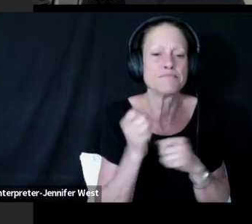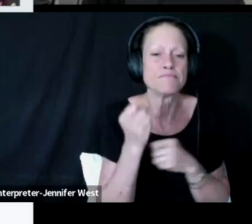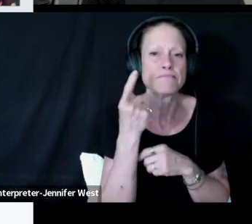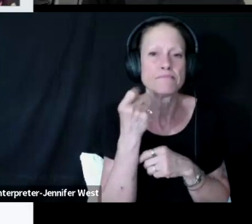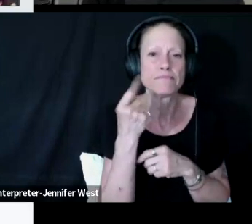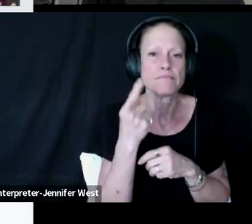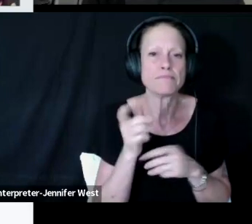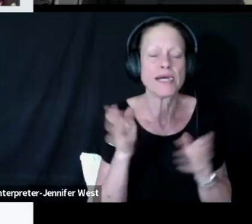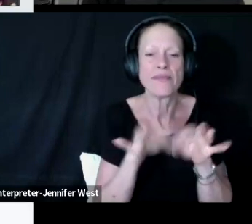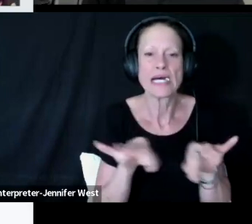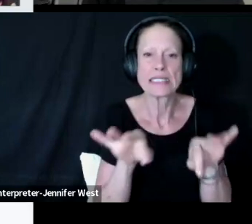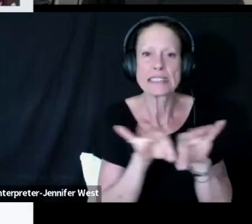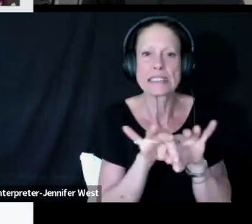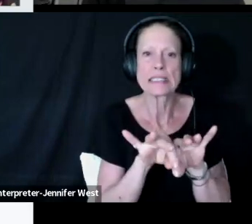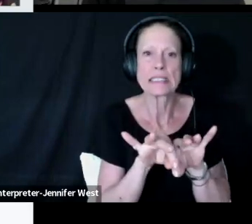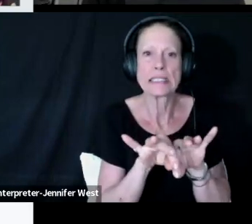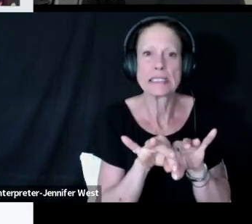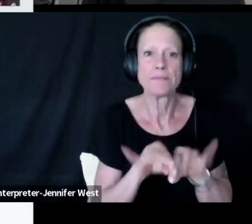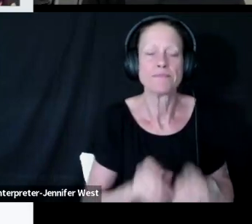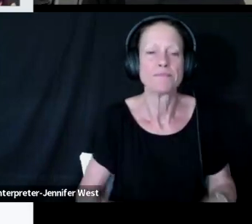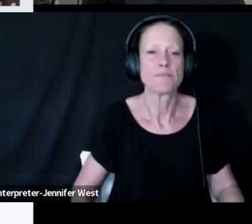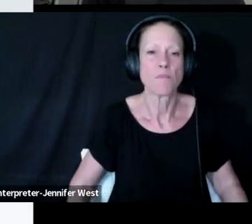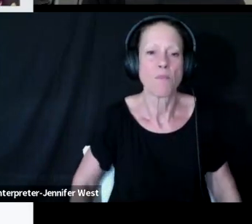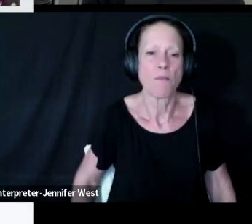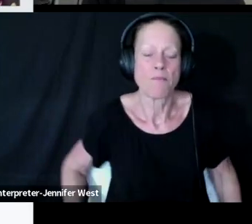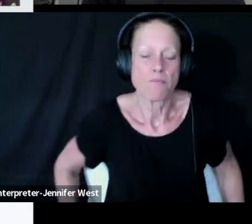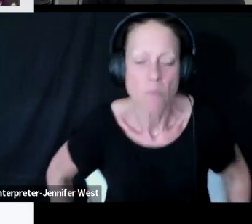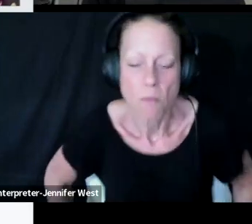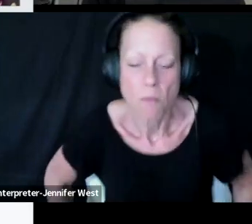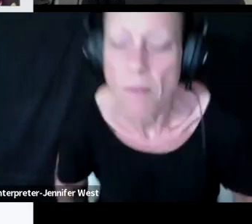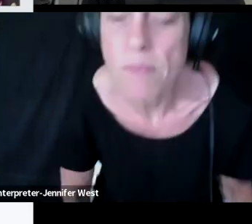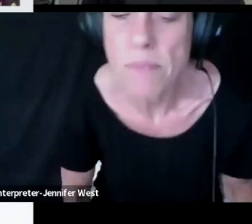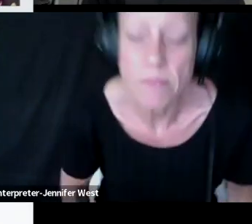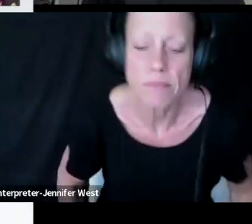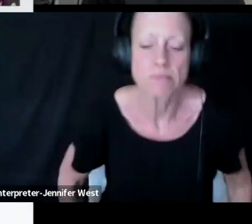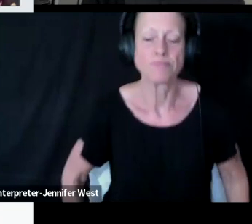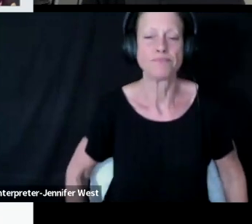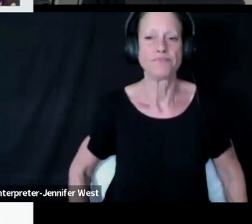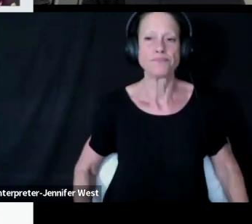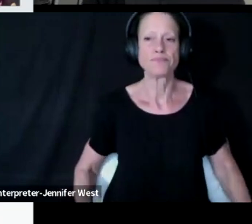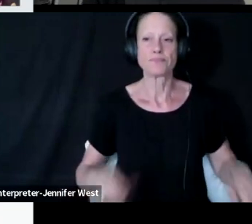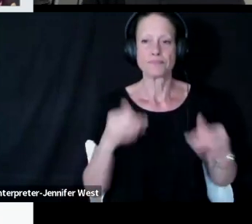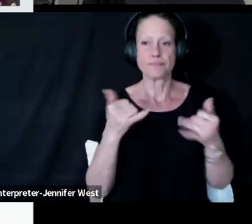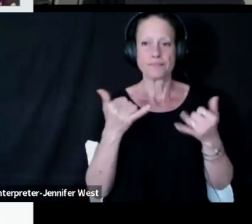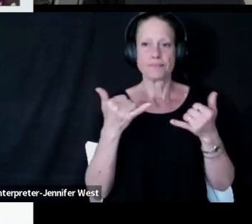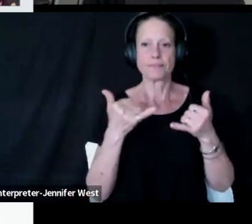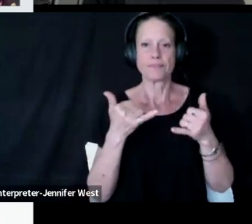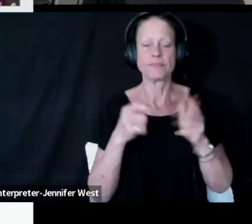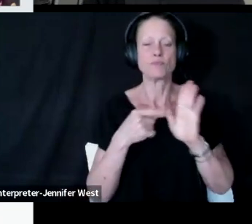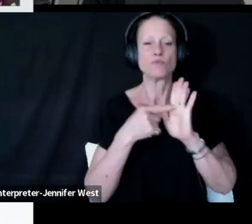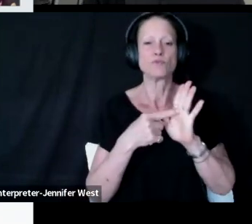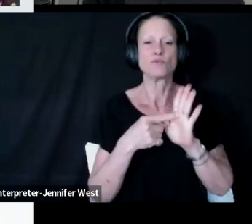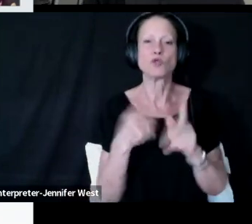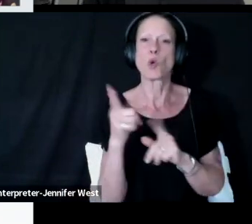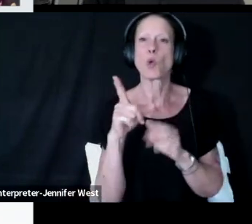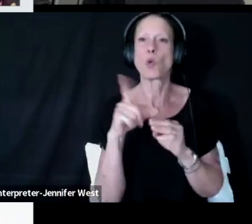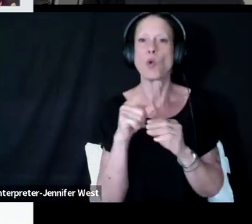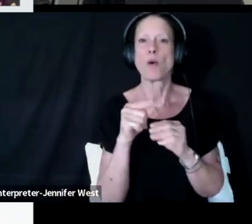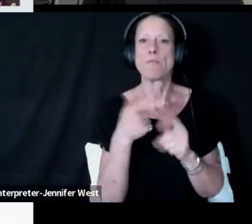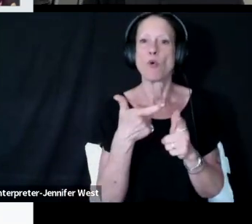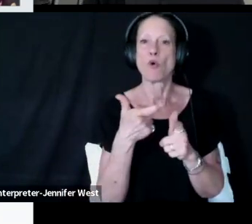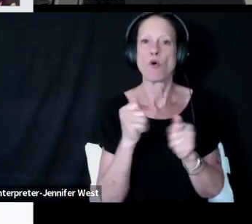want. Okay. I'm going to show you one more quick feature, and then I'm going to stop